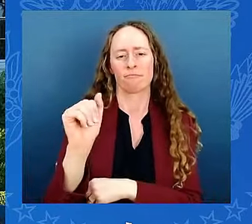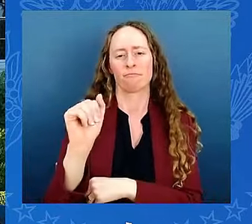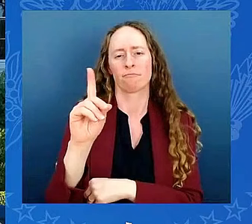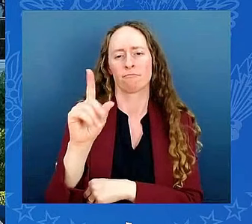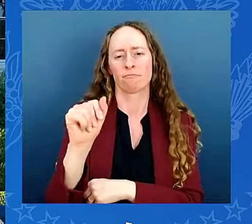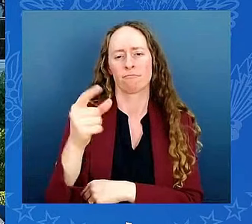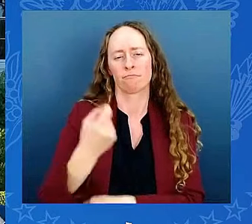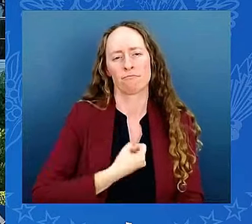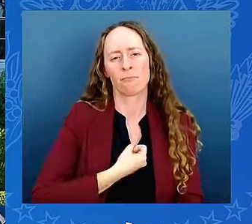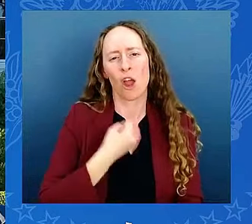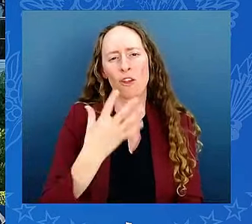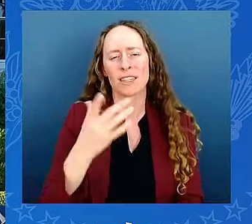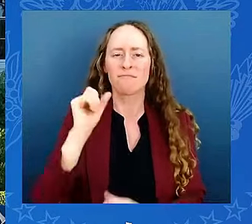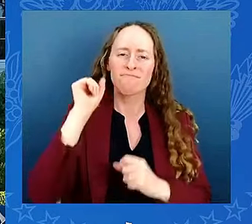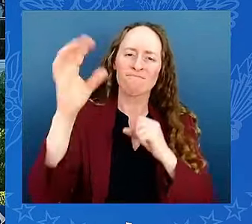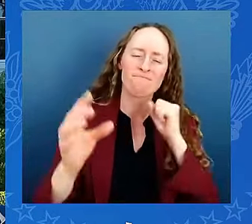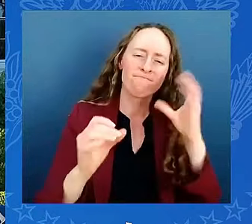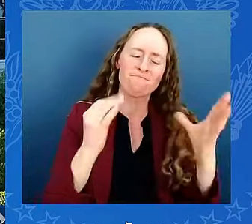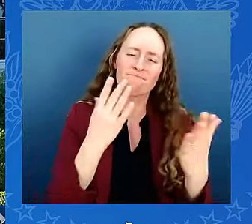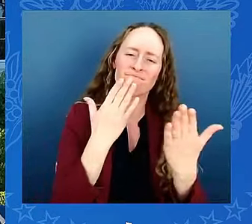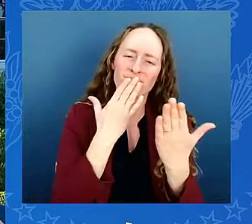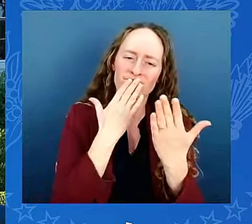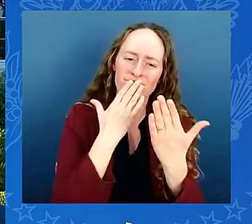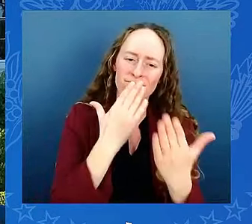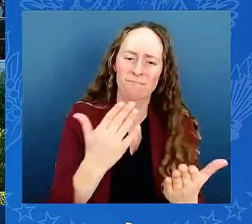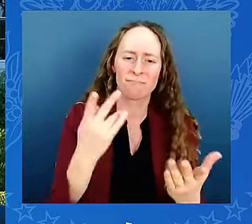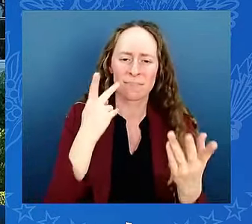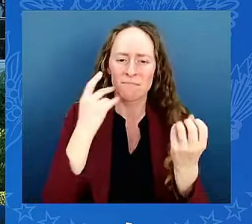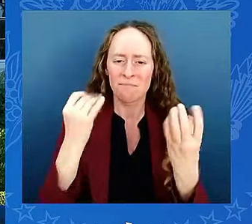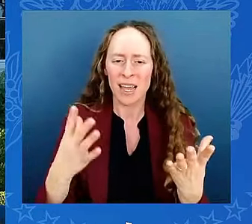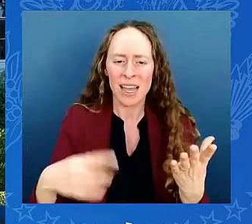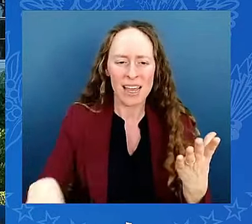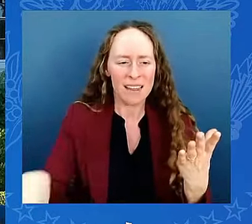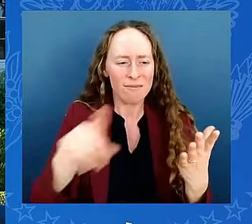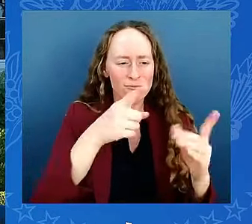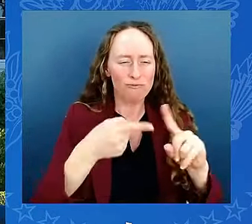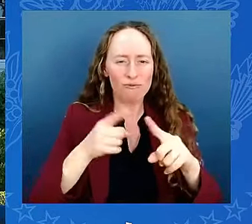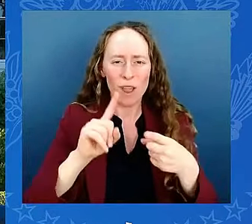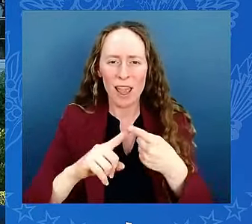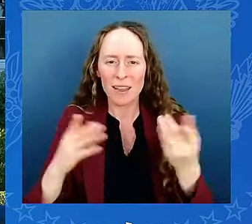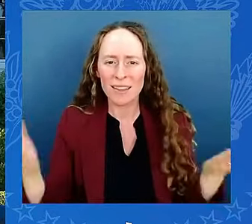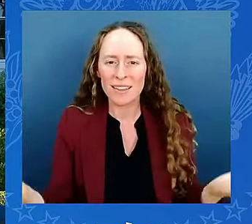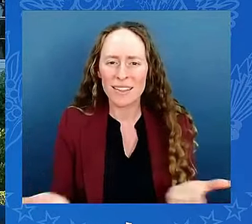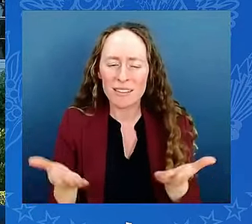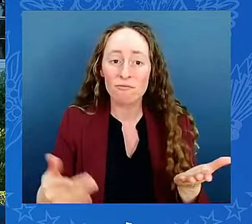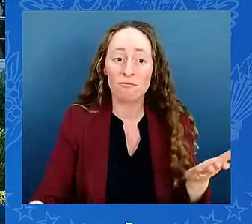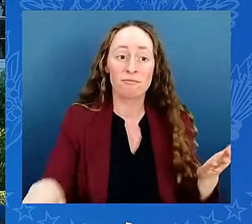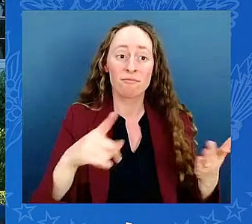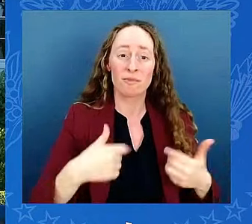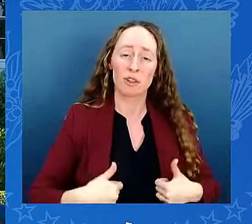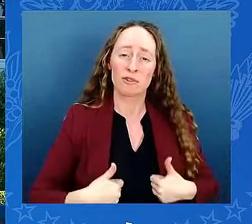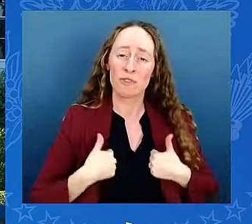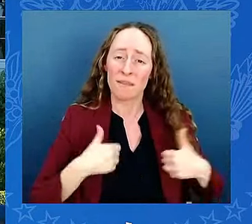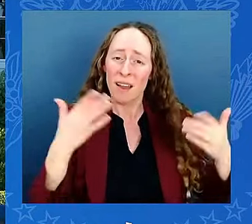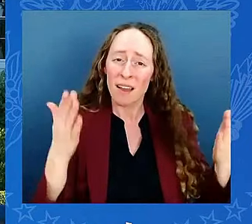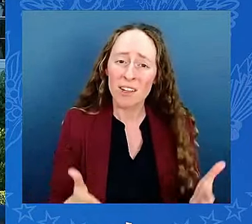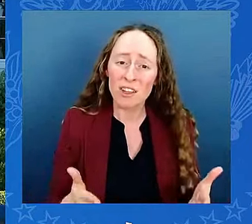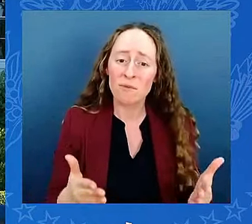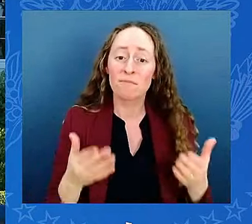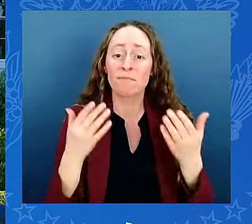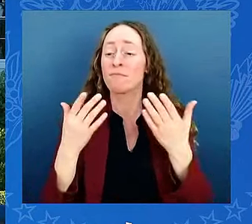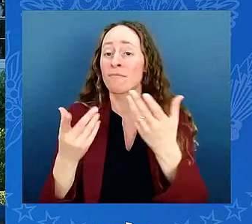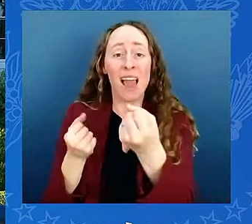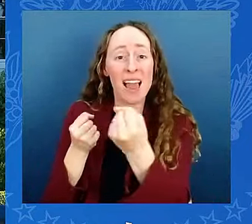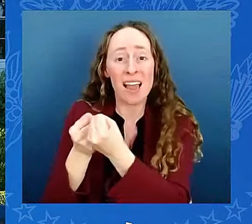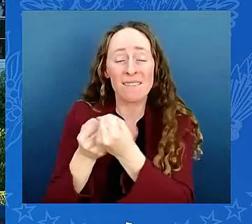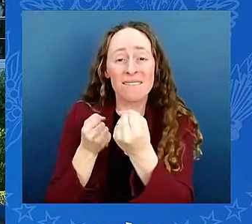so many friends, brave survivors, and devoted advocates. And thank you to the bipartisan members of